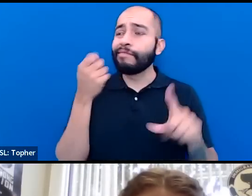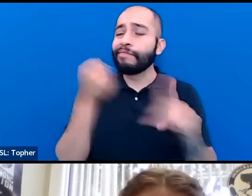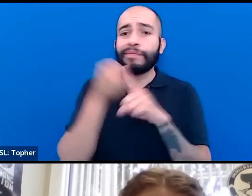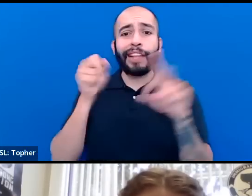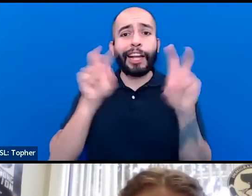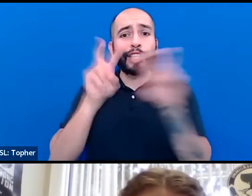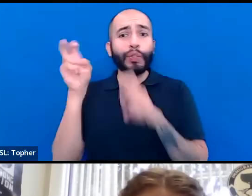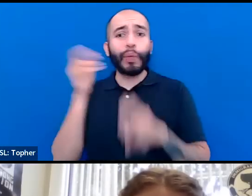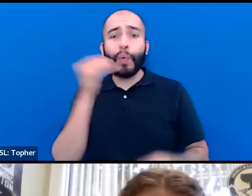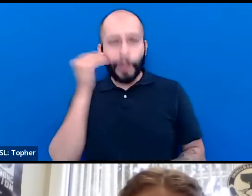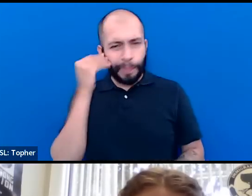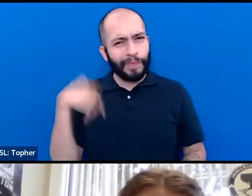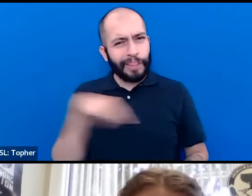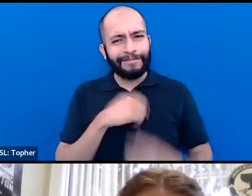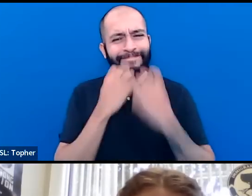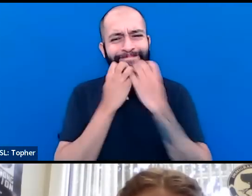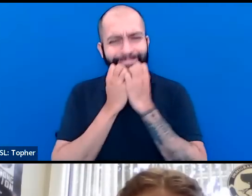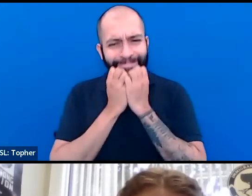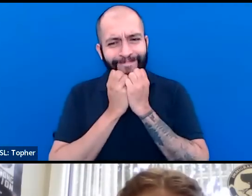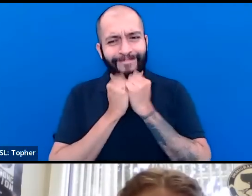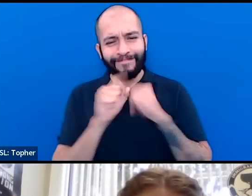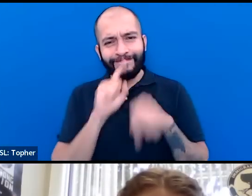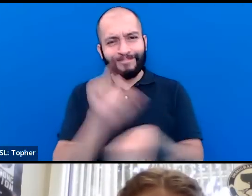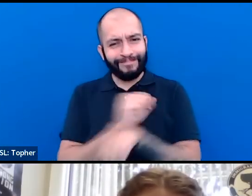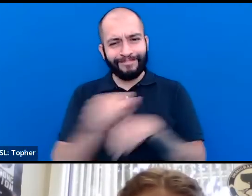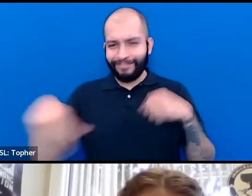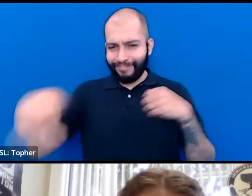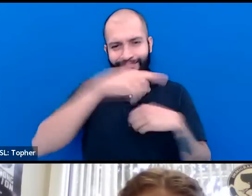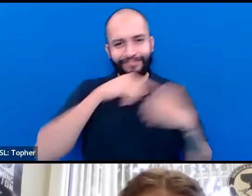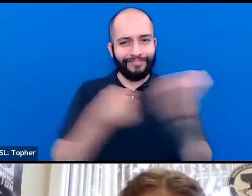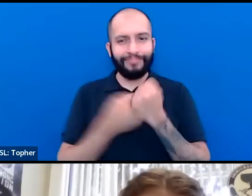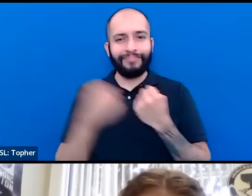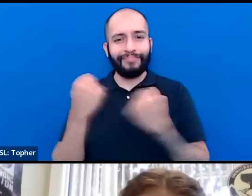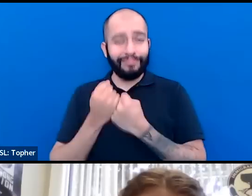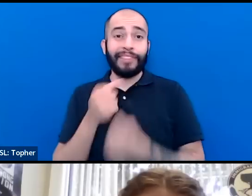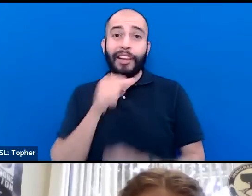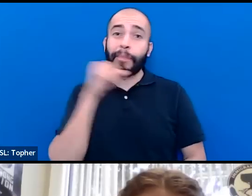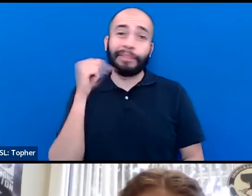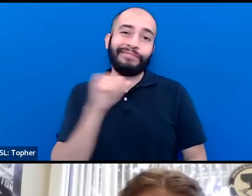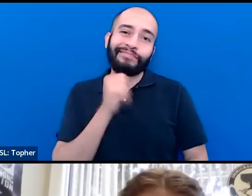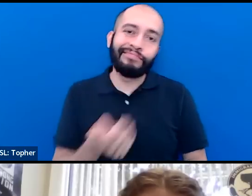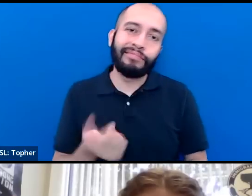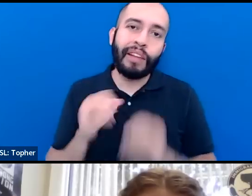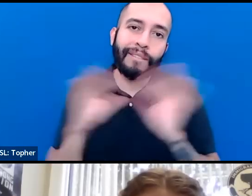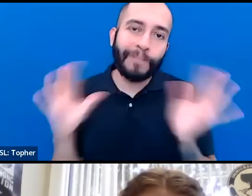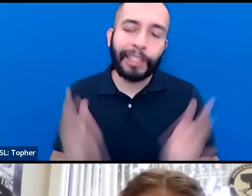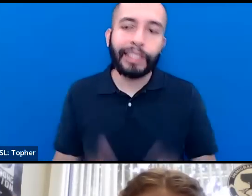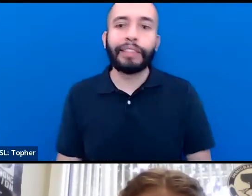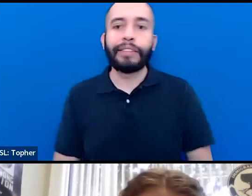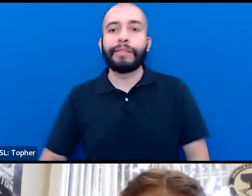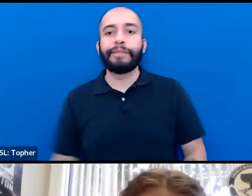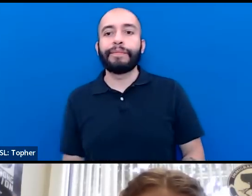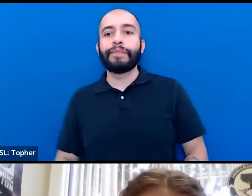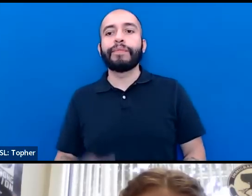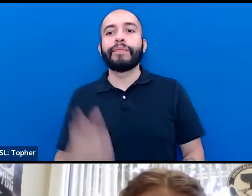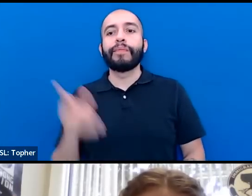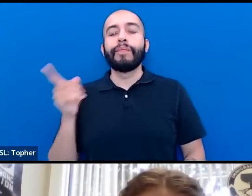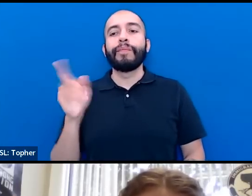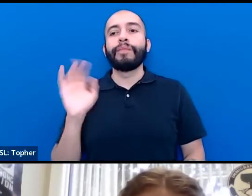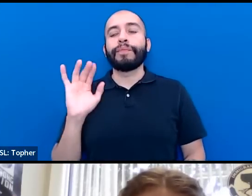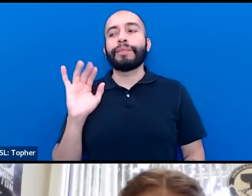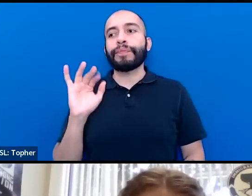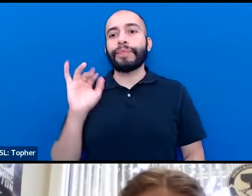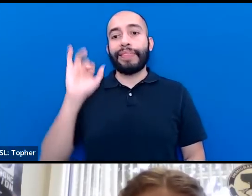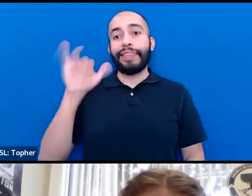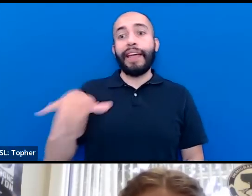doesn't. And that culture is starting to resonate across the country. There has been, over the course of